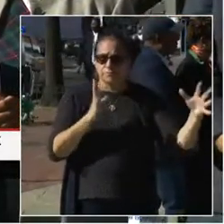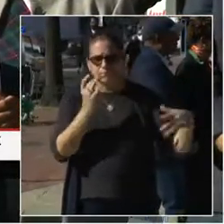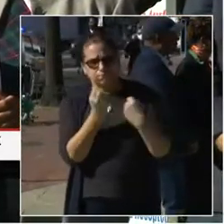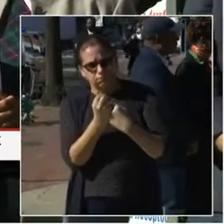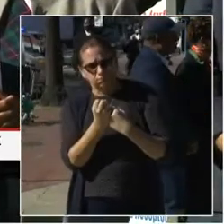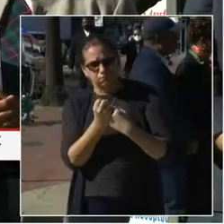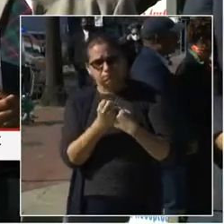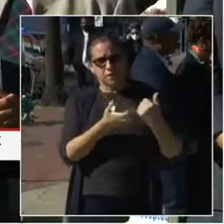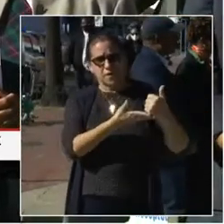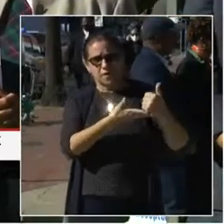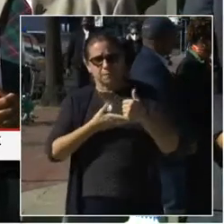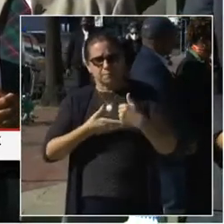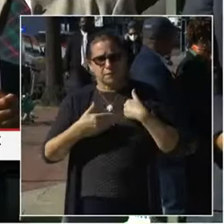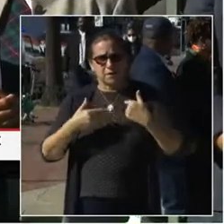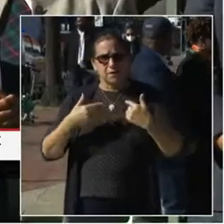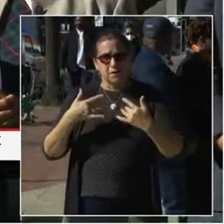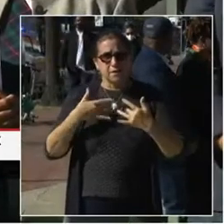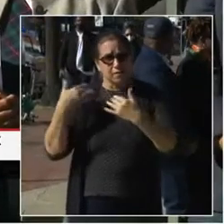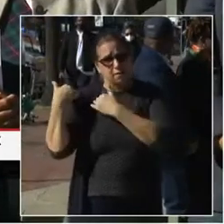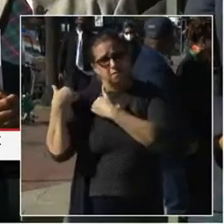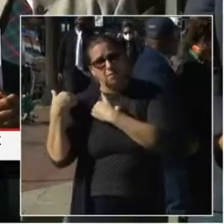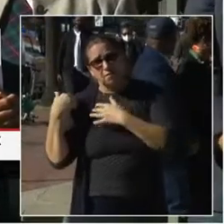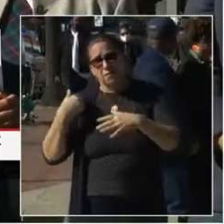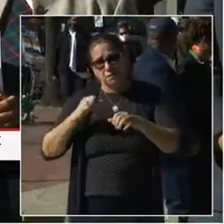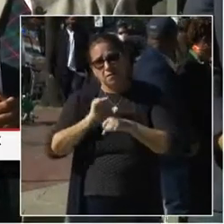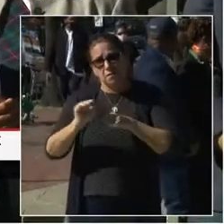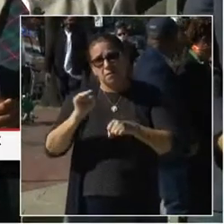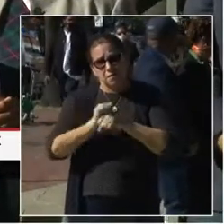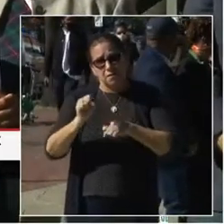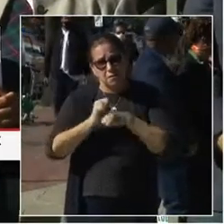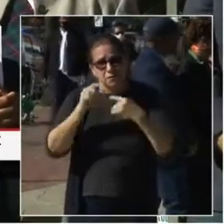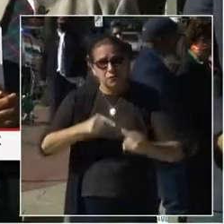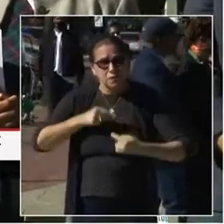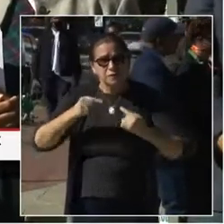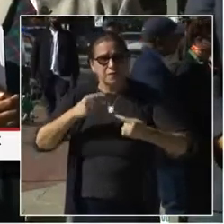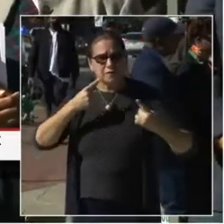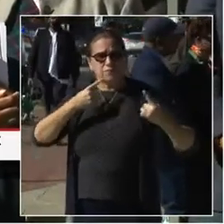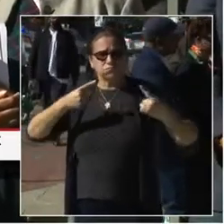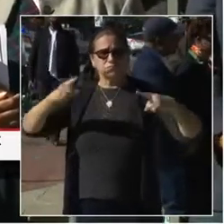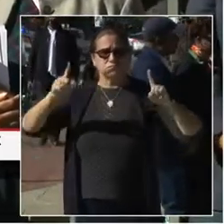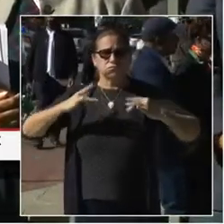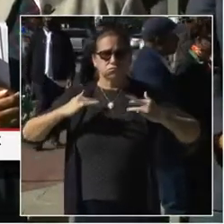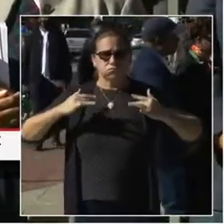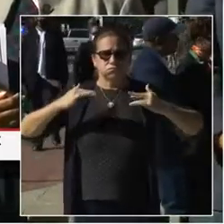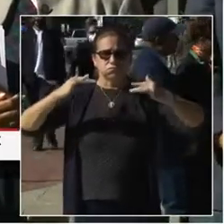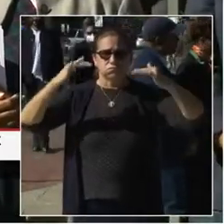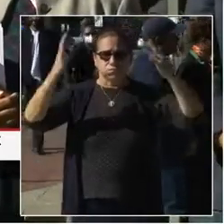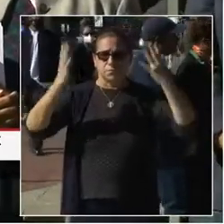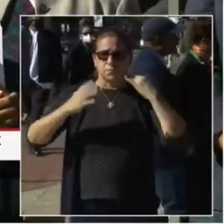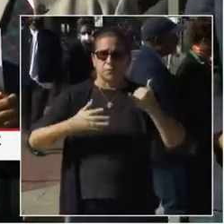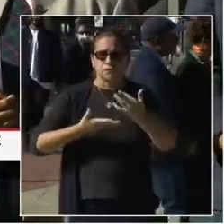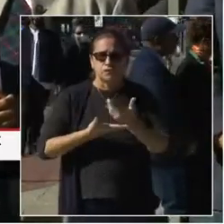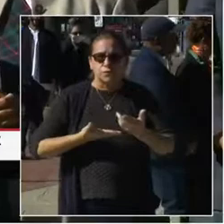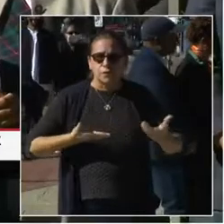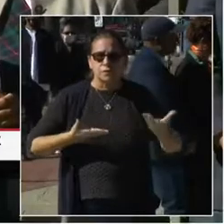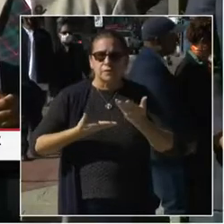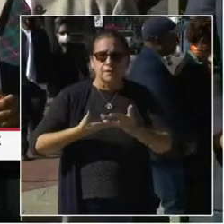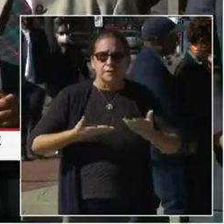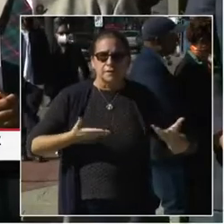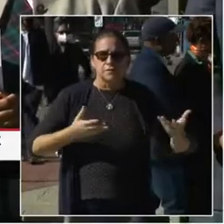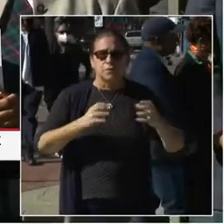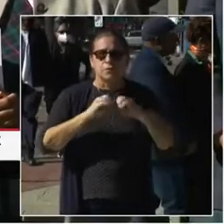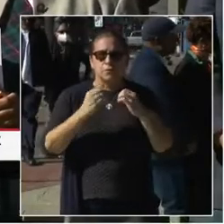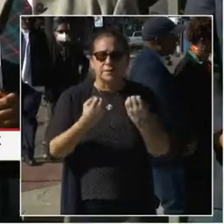my shoulders as I met several people in various organizations.